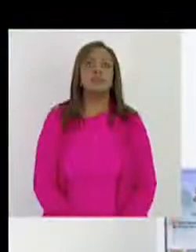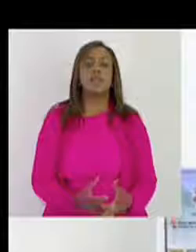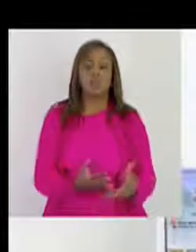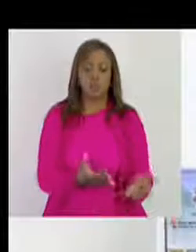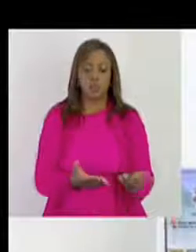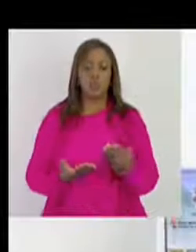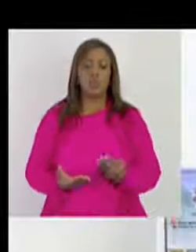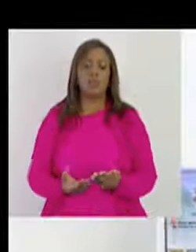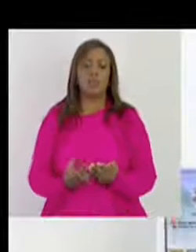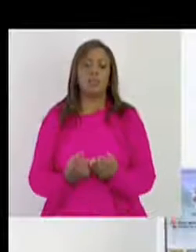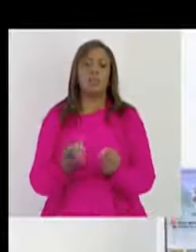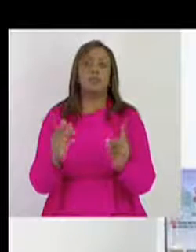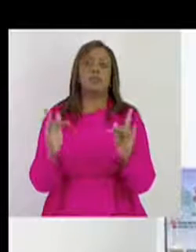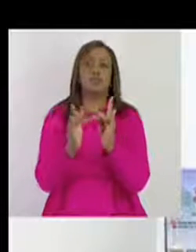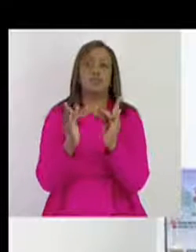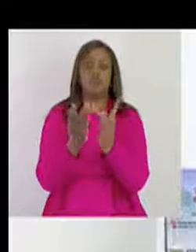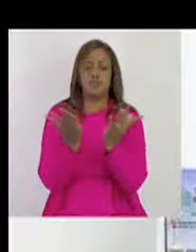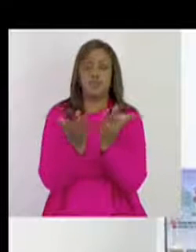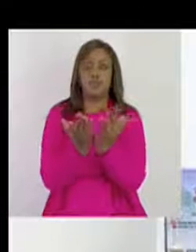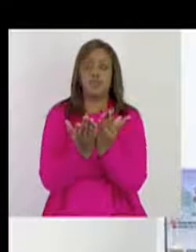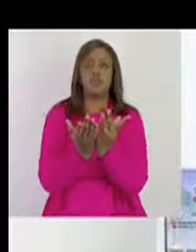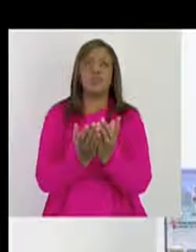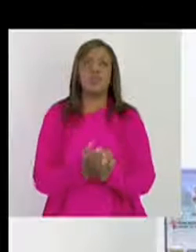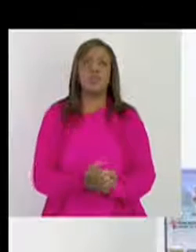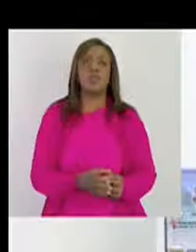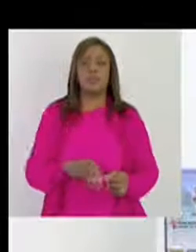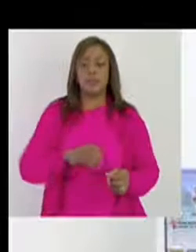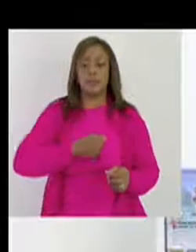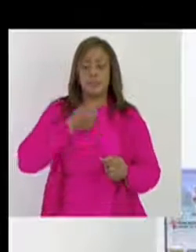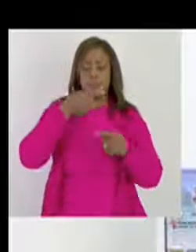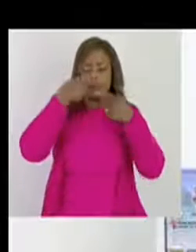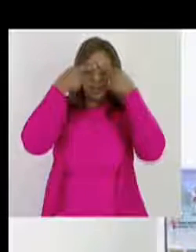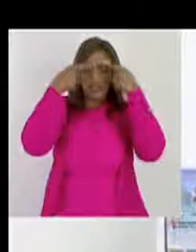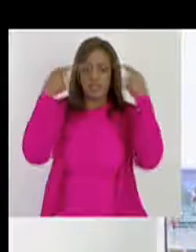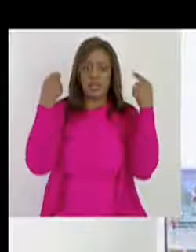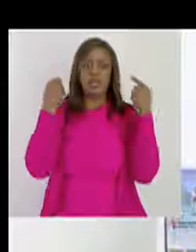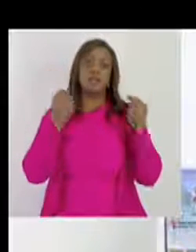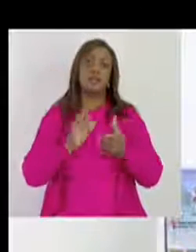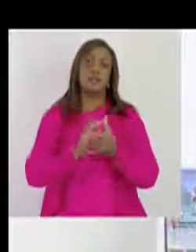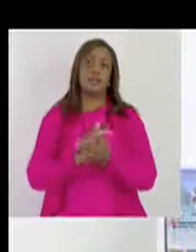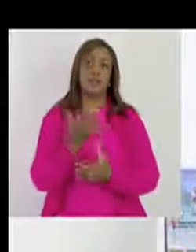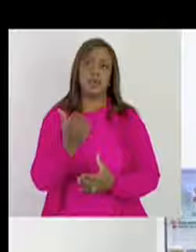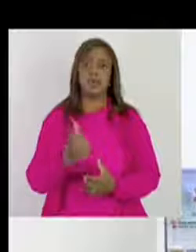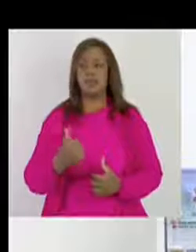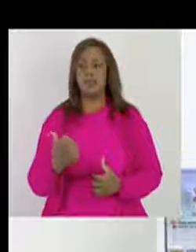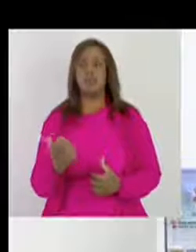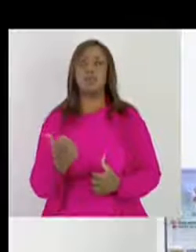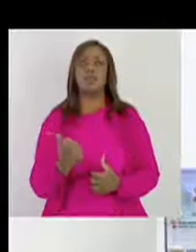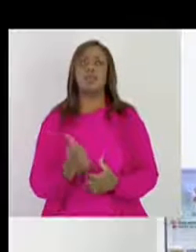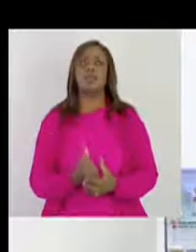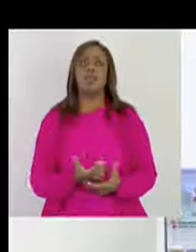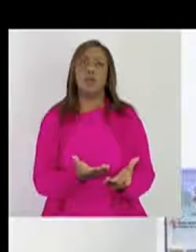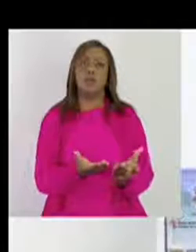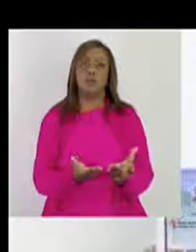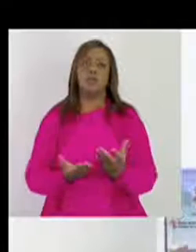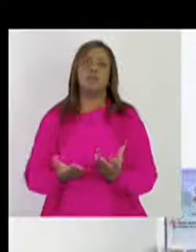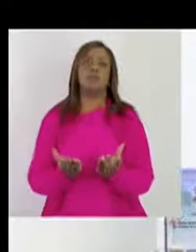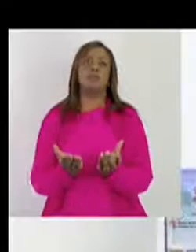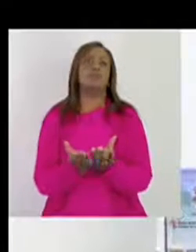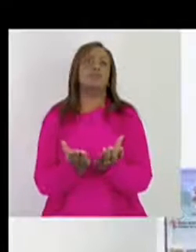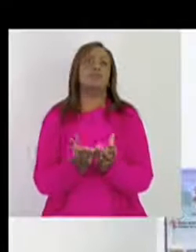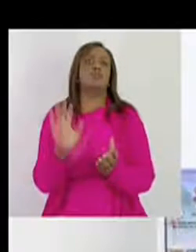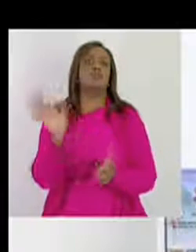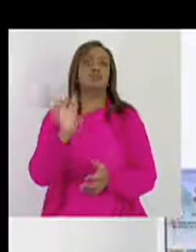Welcome to MyZone Online School. My name is Mr. Masia, and now let us also say hello to